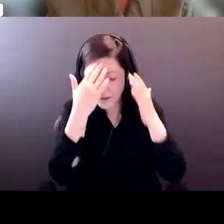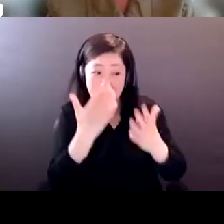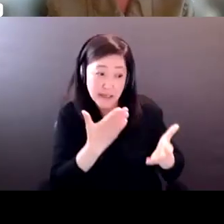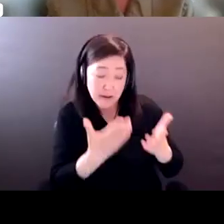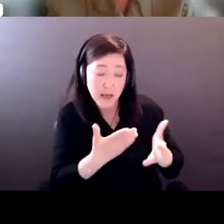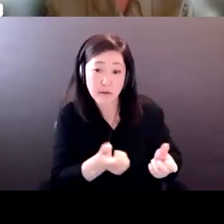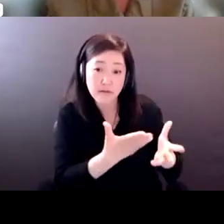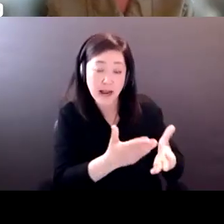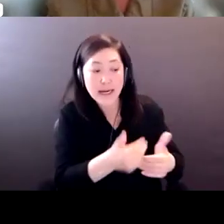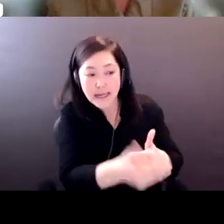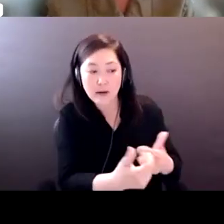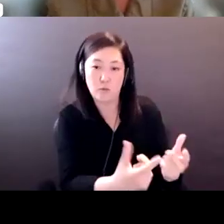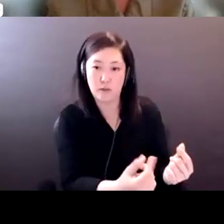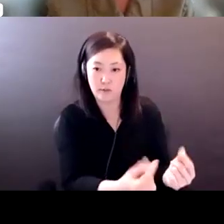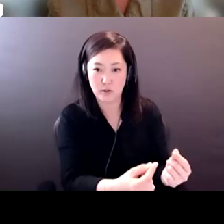needed.